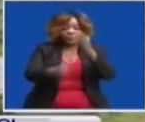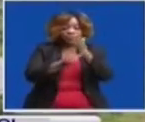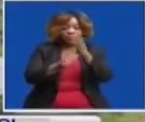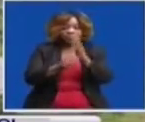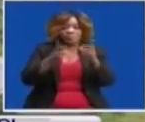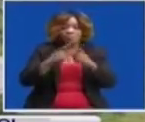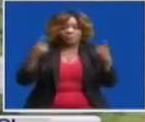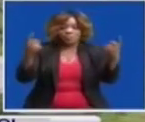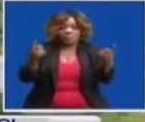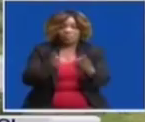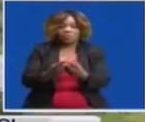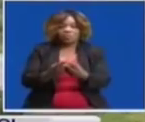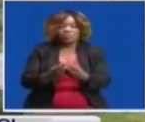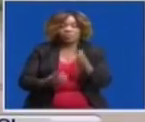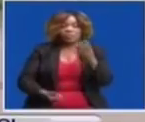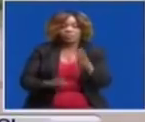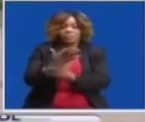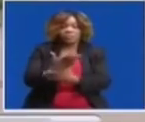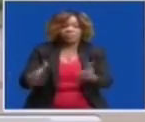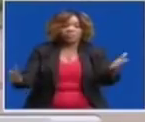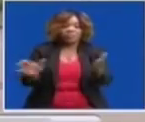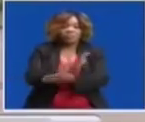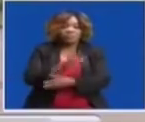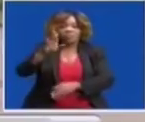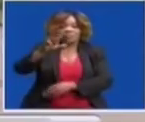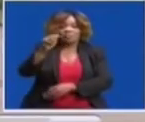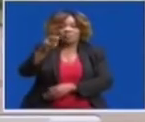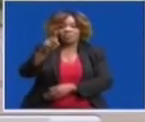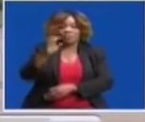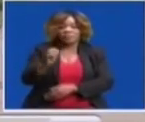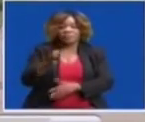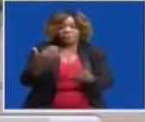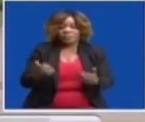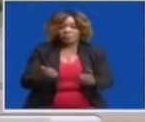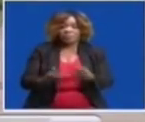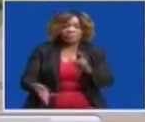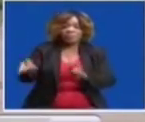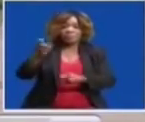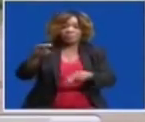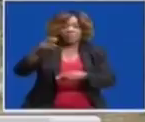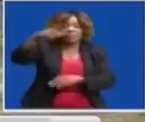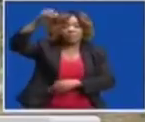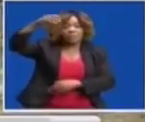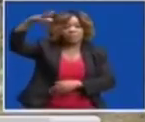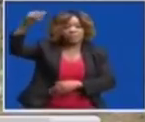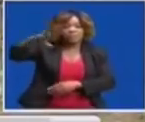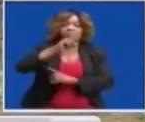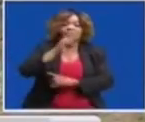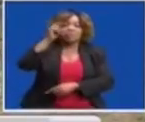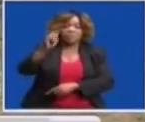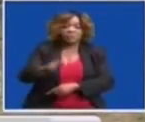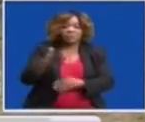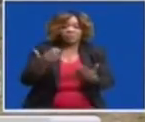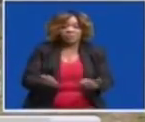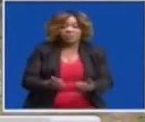is growing at a fast rate, and this has prompted an increase in the demand for electricity. The initial